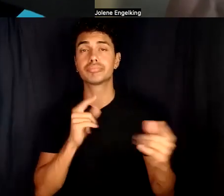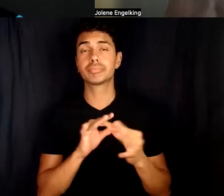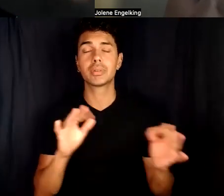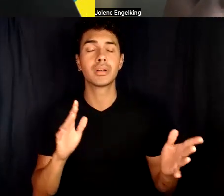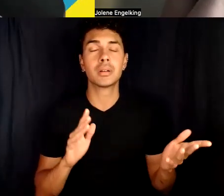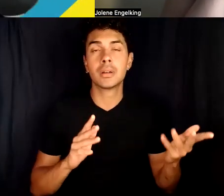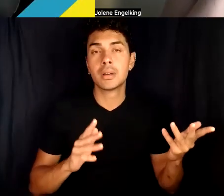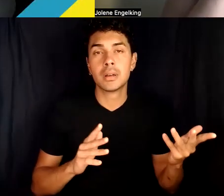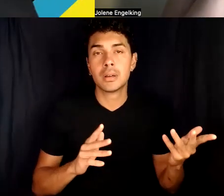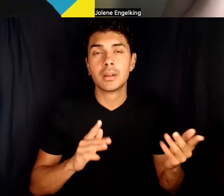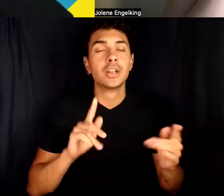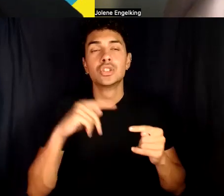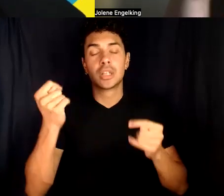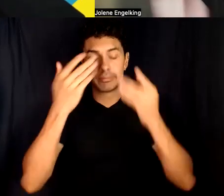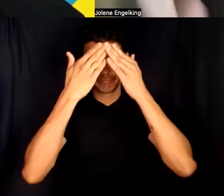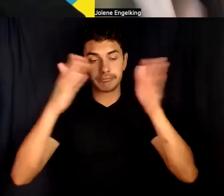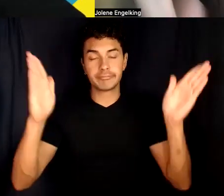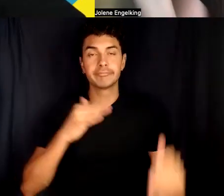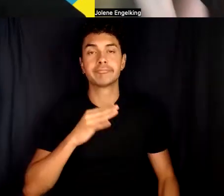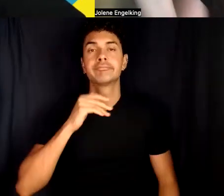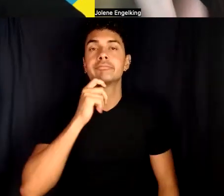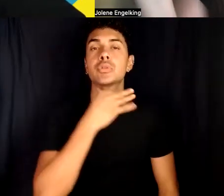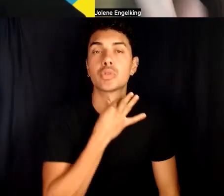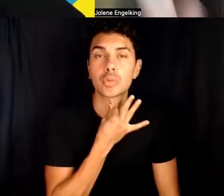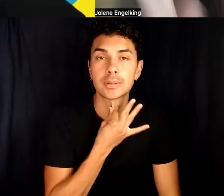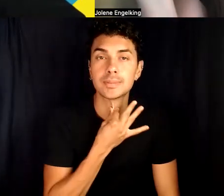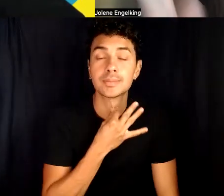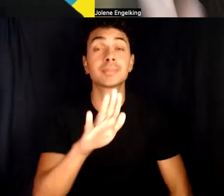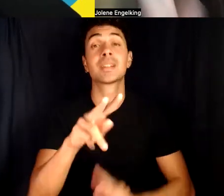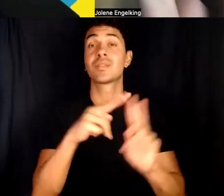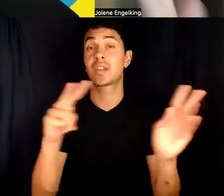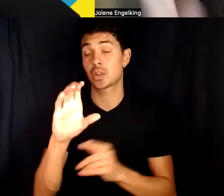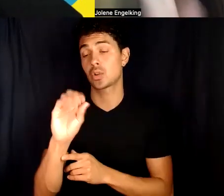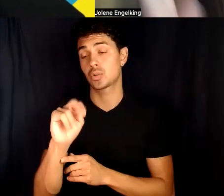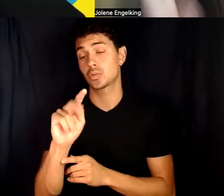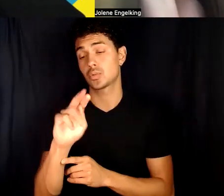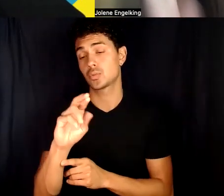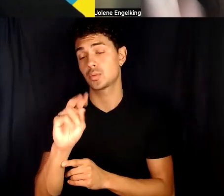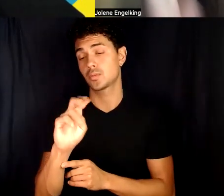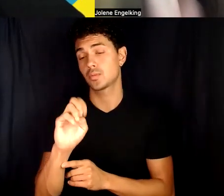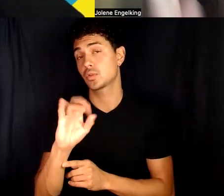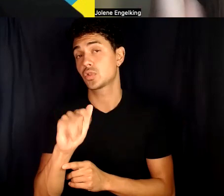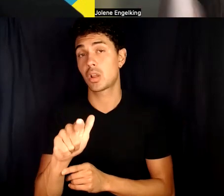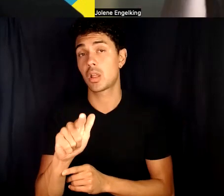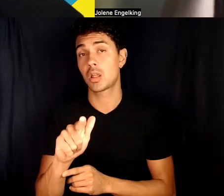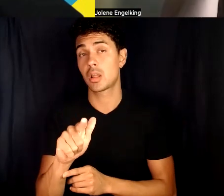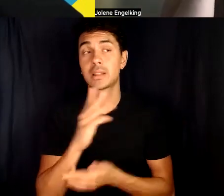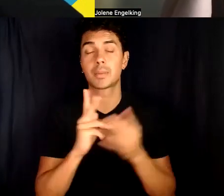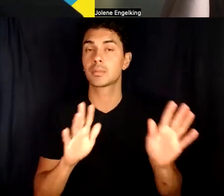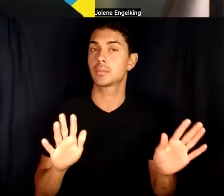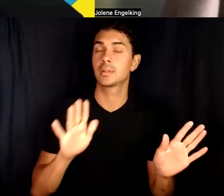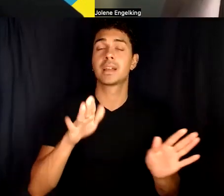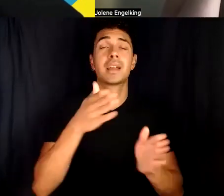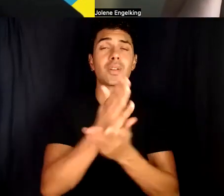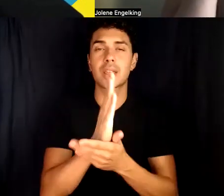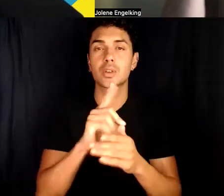be curious. And I will say that I know this is maybe controversial for some folks, but I think it's okay to ask. I think there's that